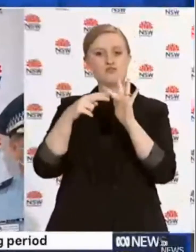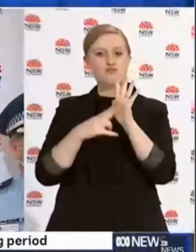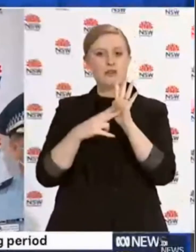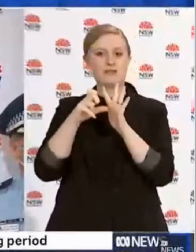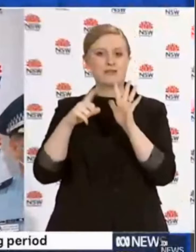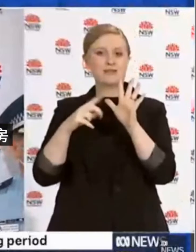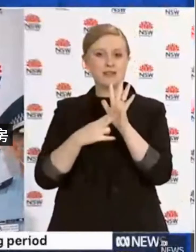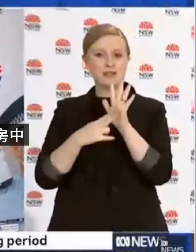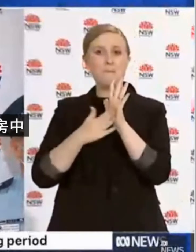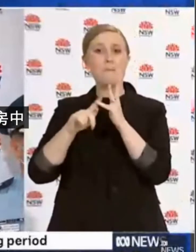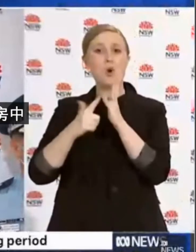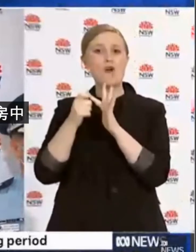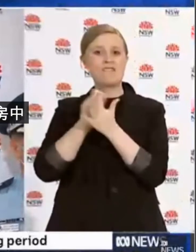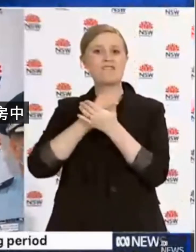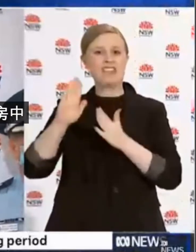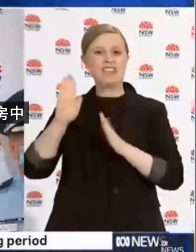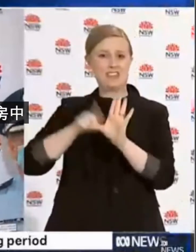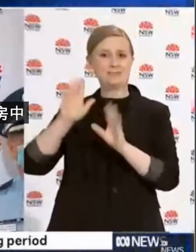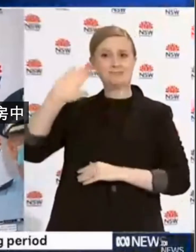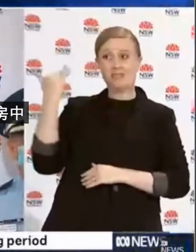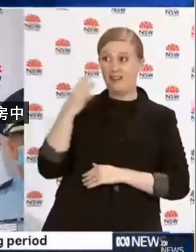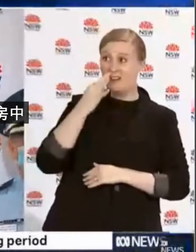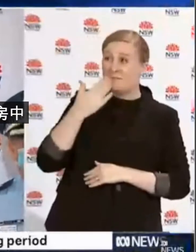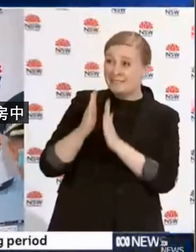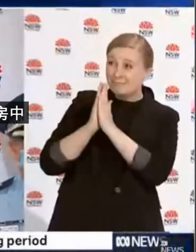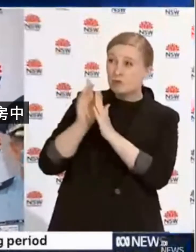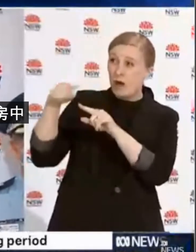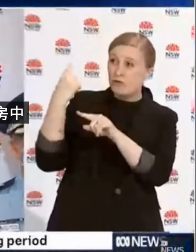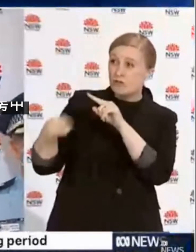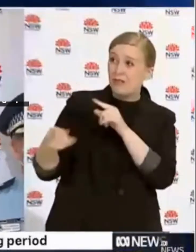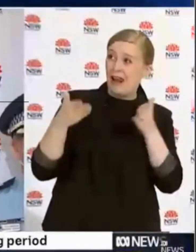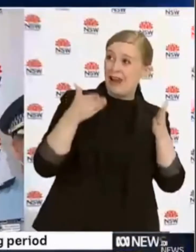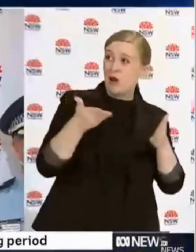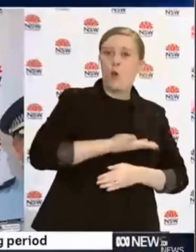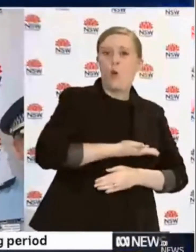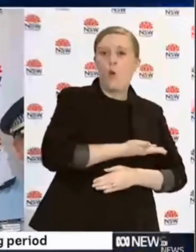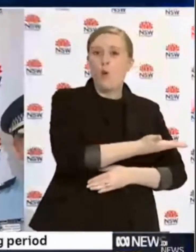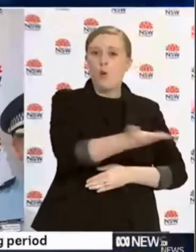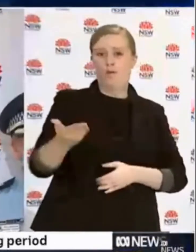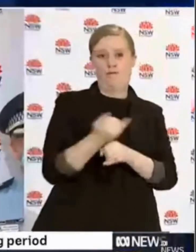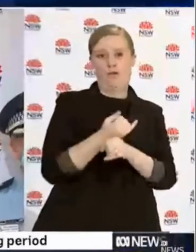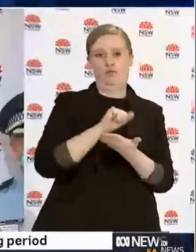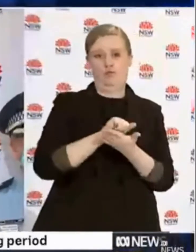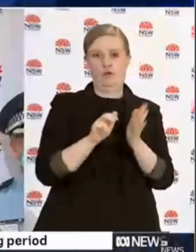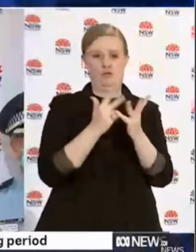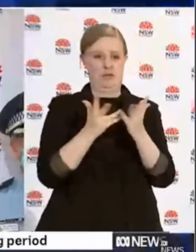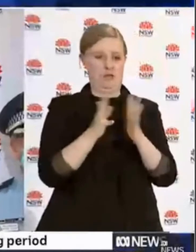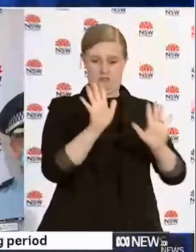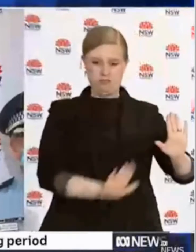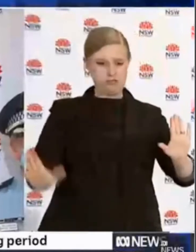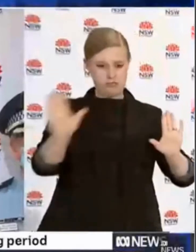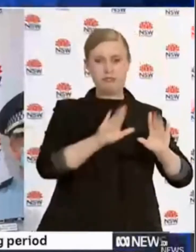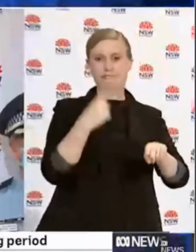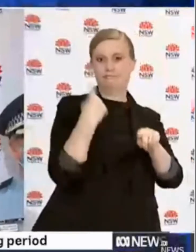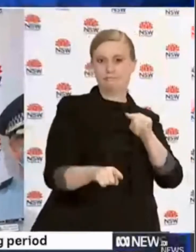allow all pharmacies in New South Wales, there's about 1,250 of them, to be able to provide